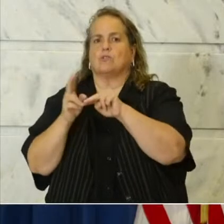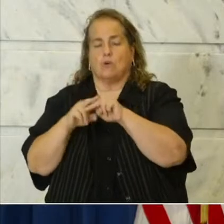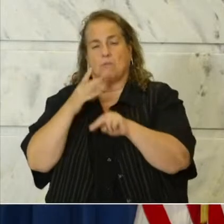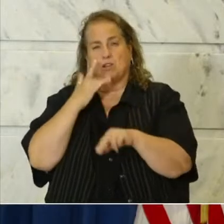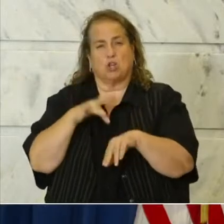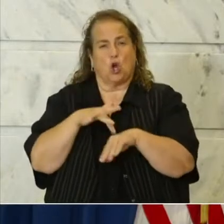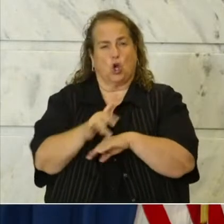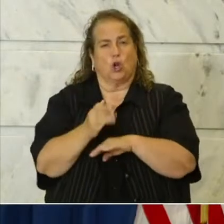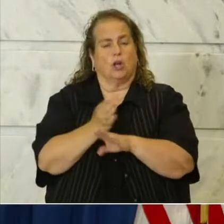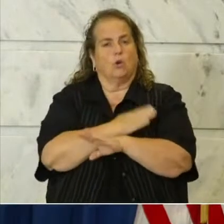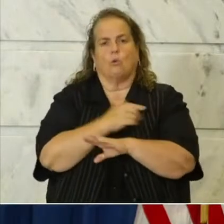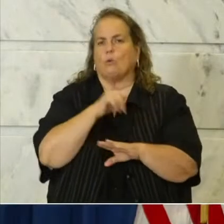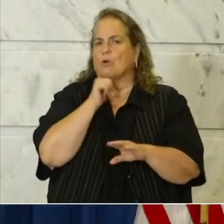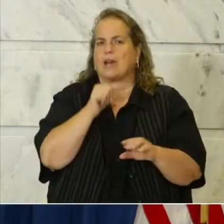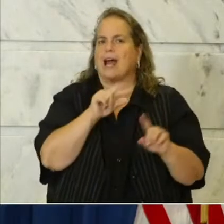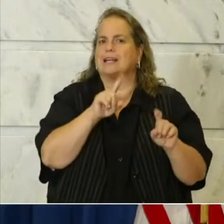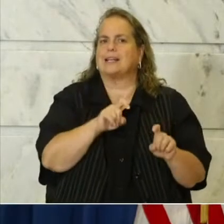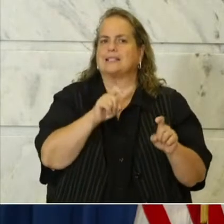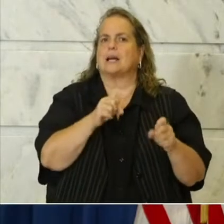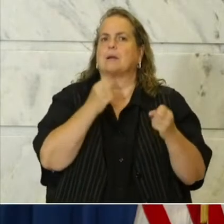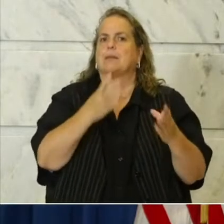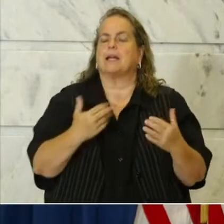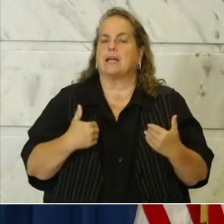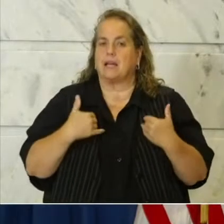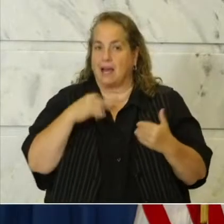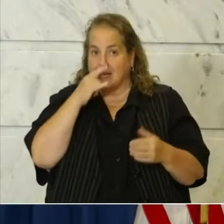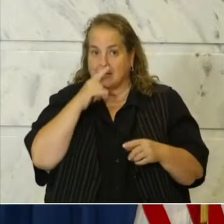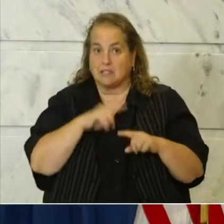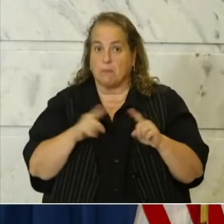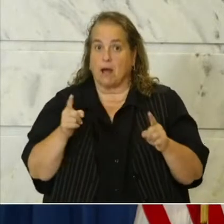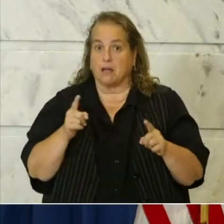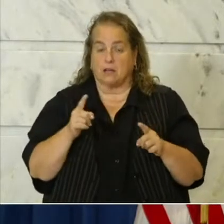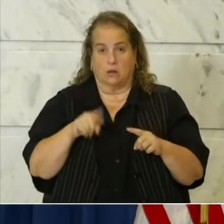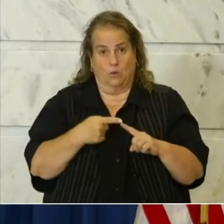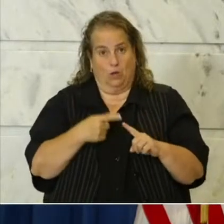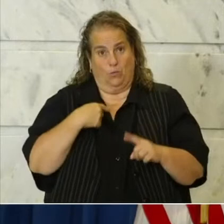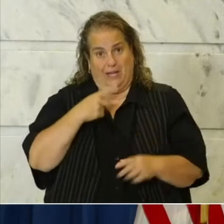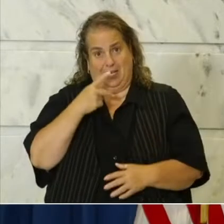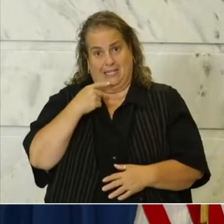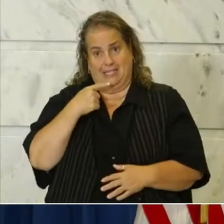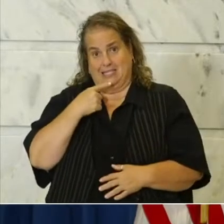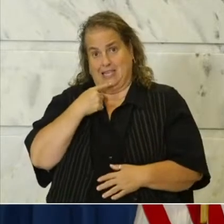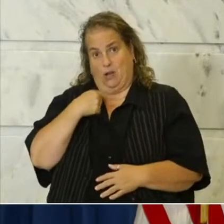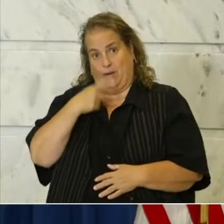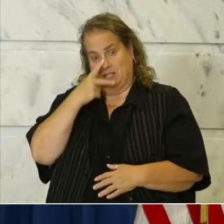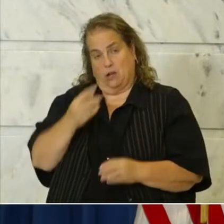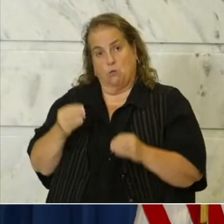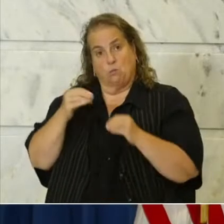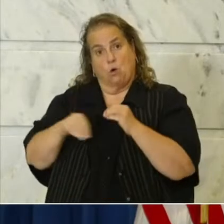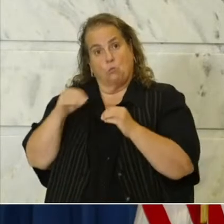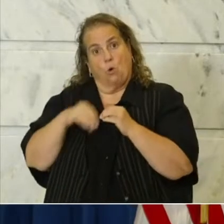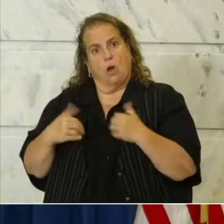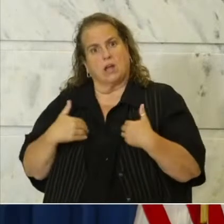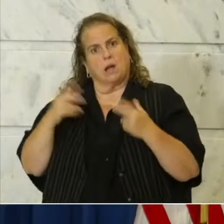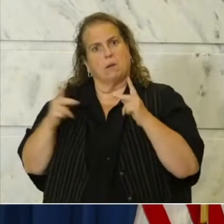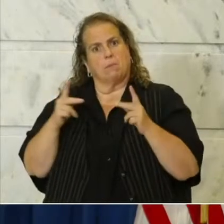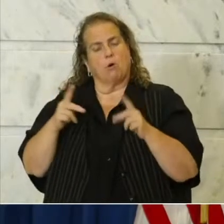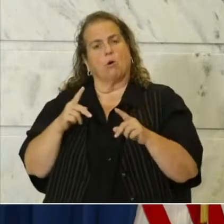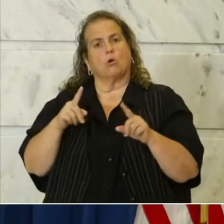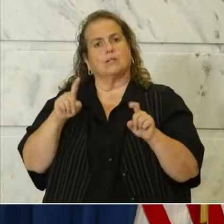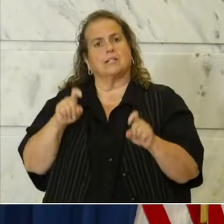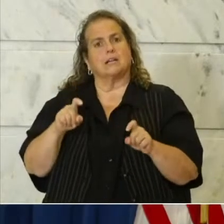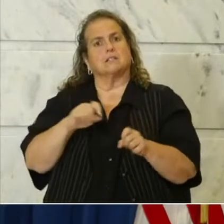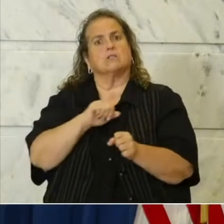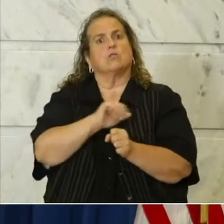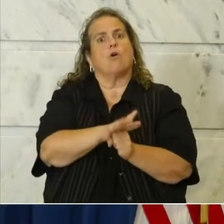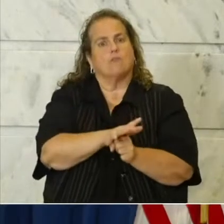young kids, but what we're seeing is when we say more young people testing positive, we actually sometimes